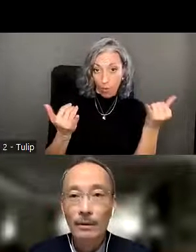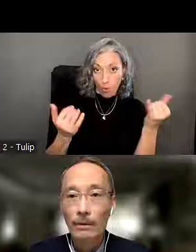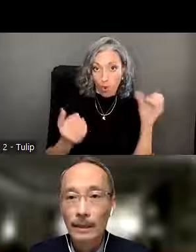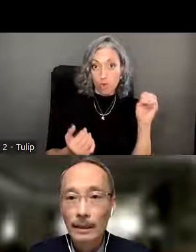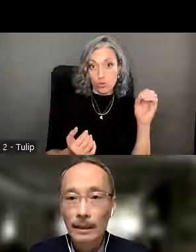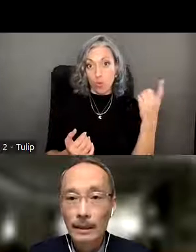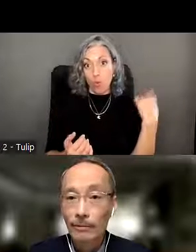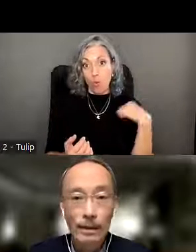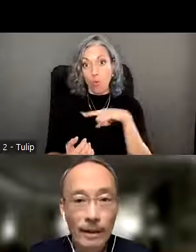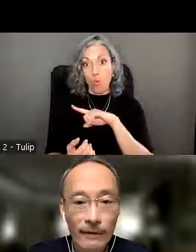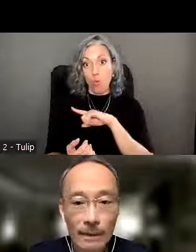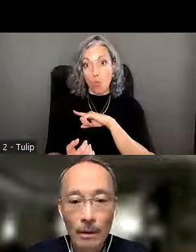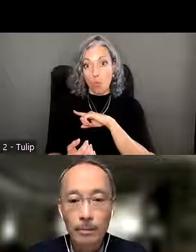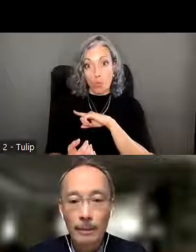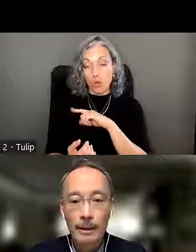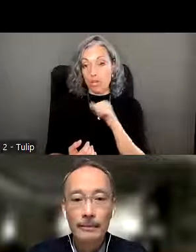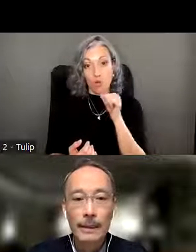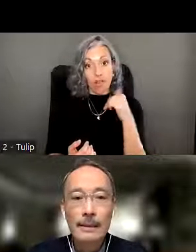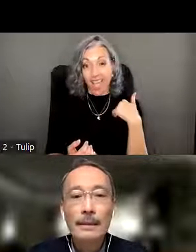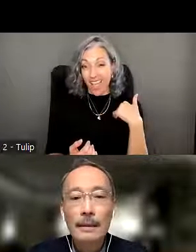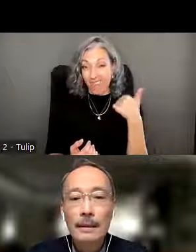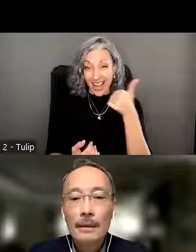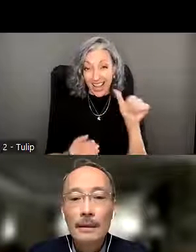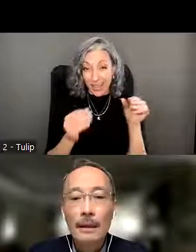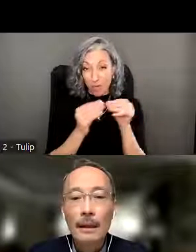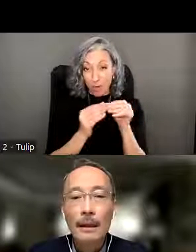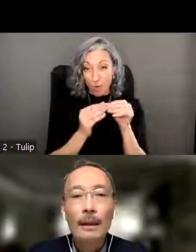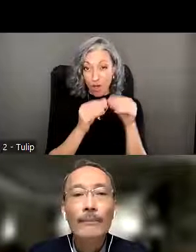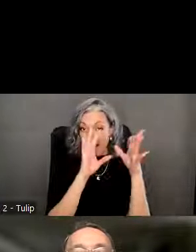are going, if we don't have any more public comments,